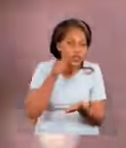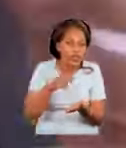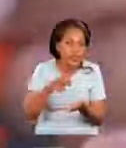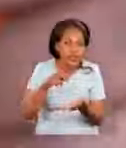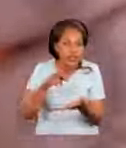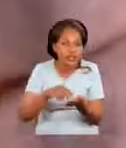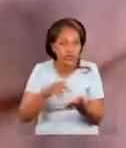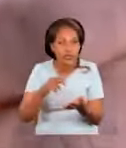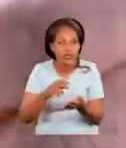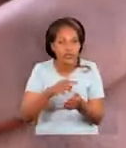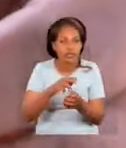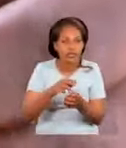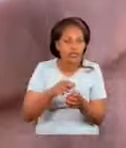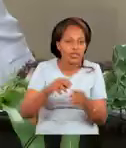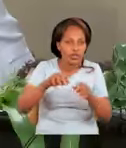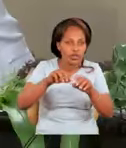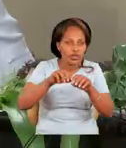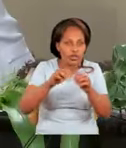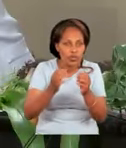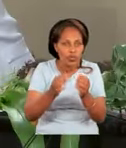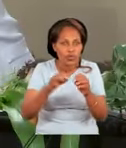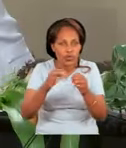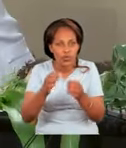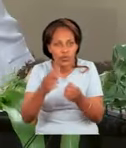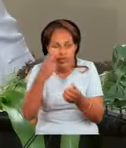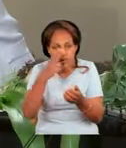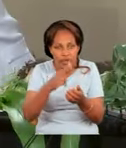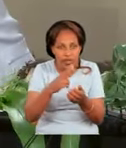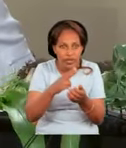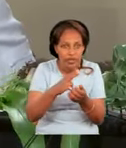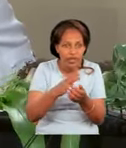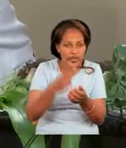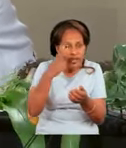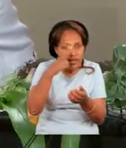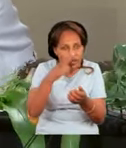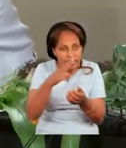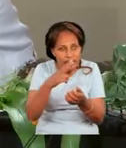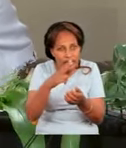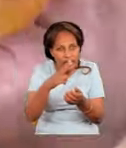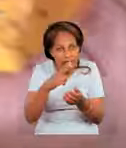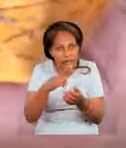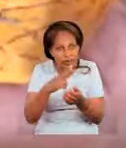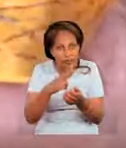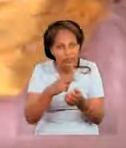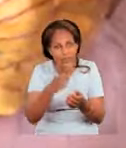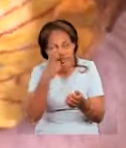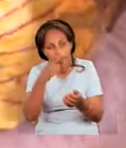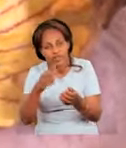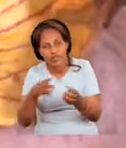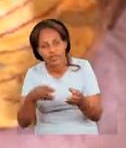parts of the flower, we can see the female part. Can you please give me that scalpel?